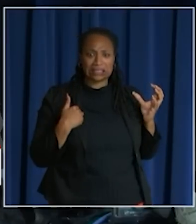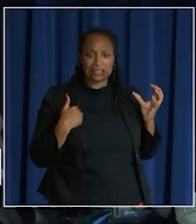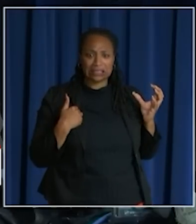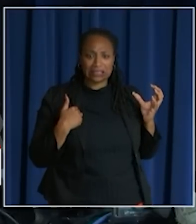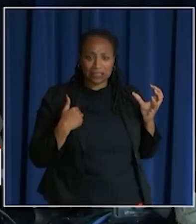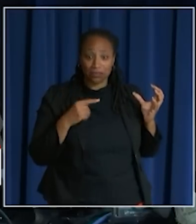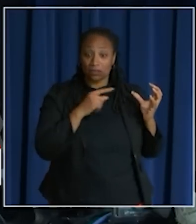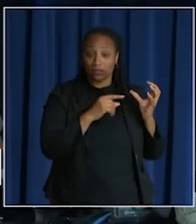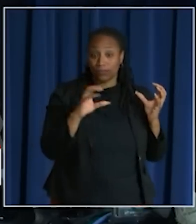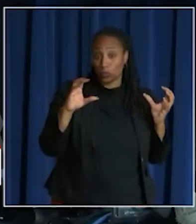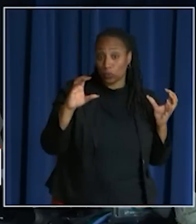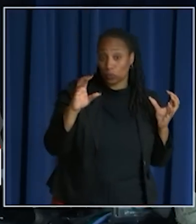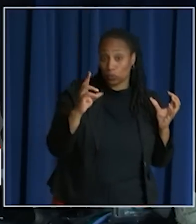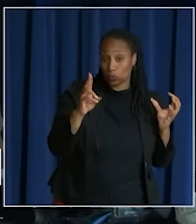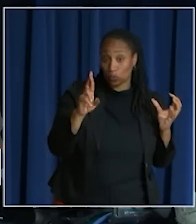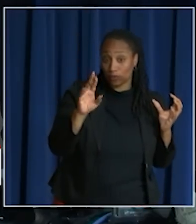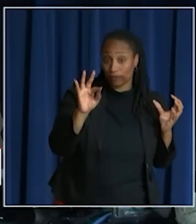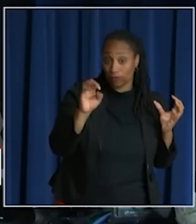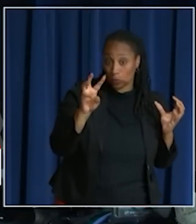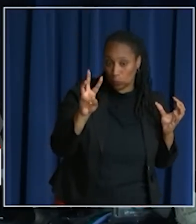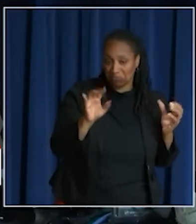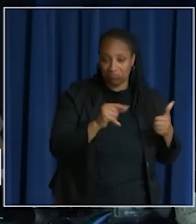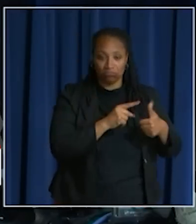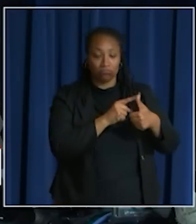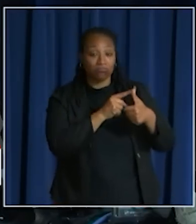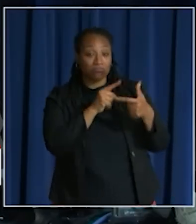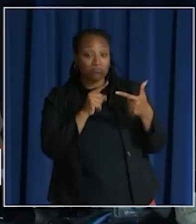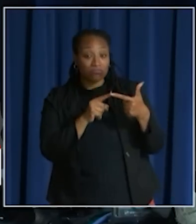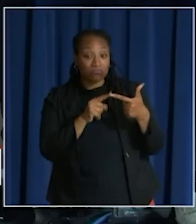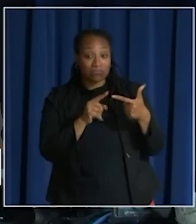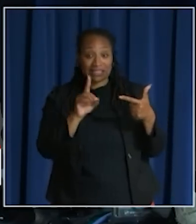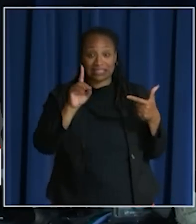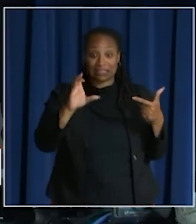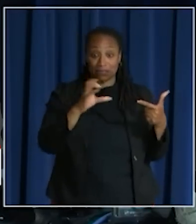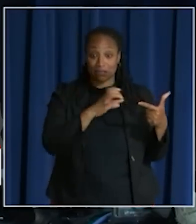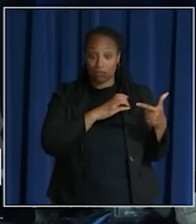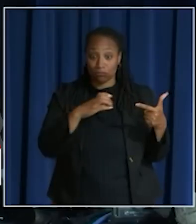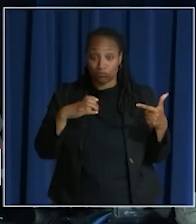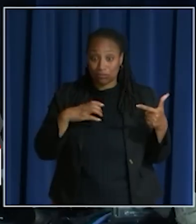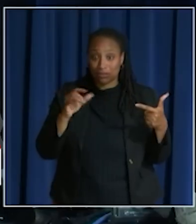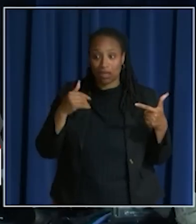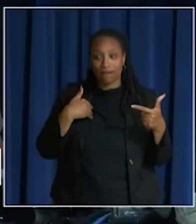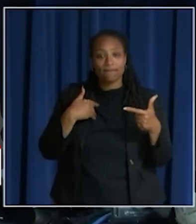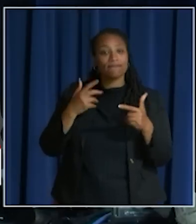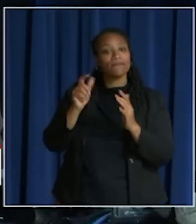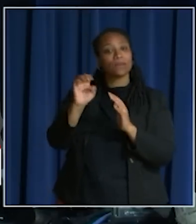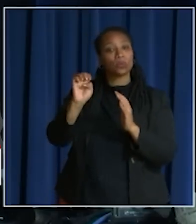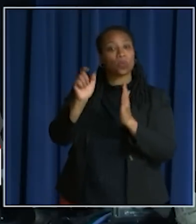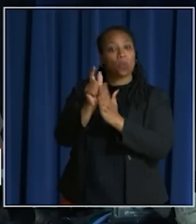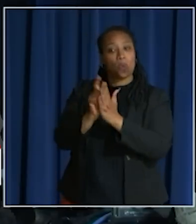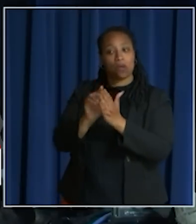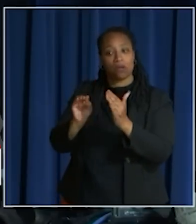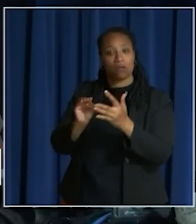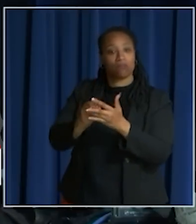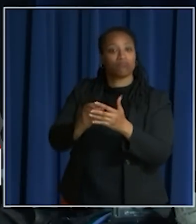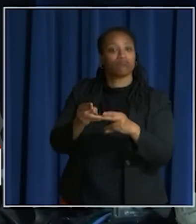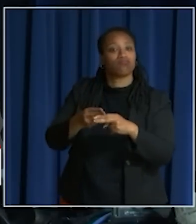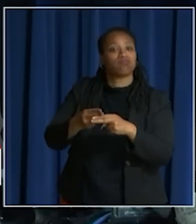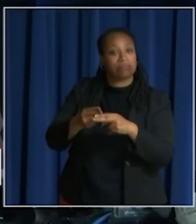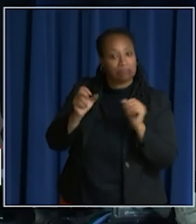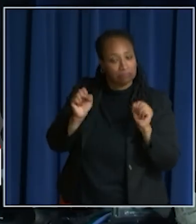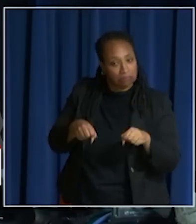the council to pass emergency legislation. I've asked the Congress for